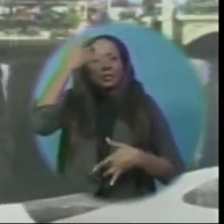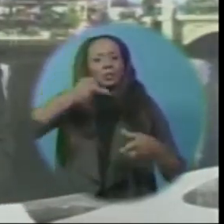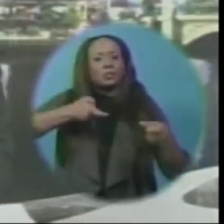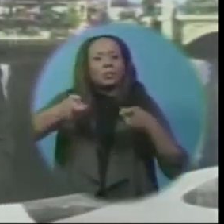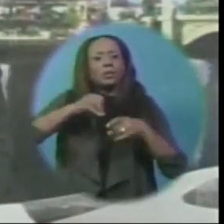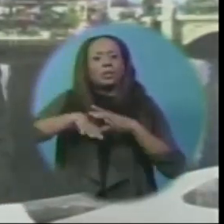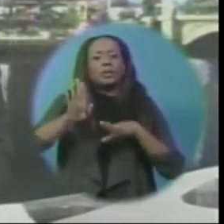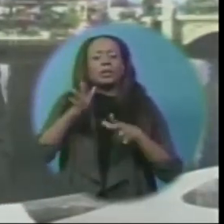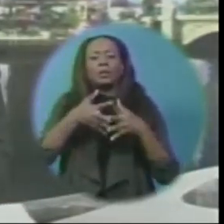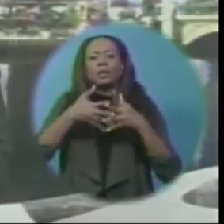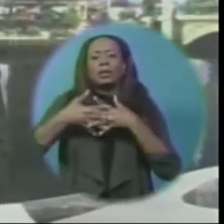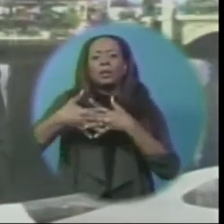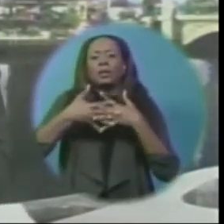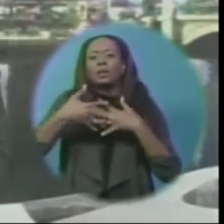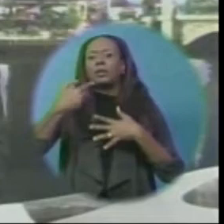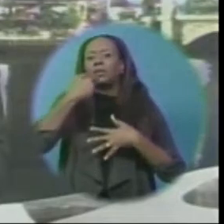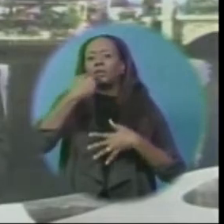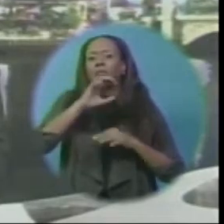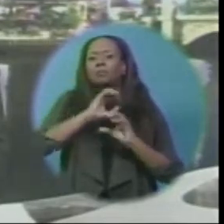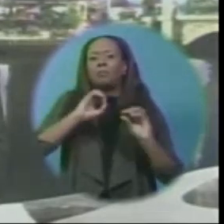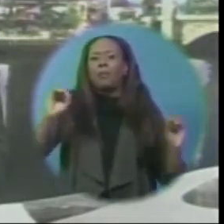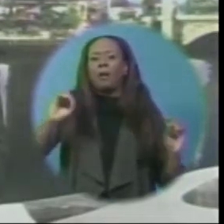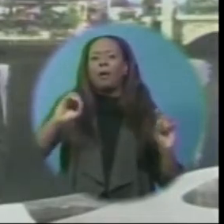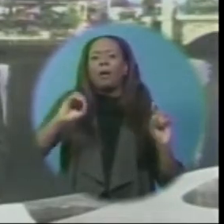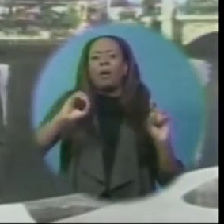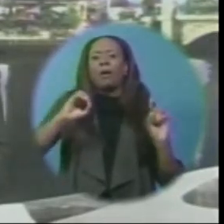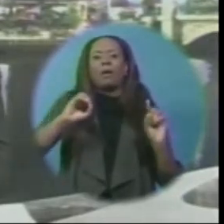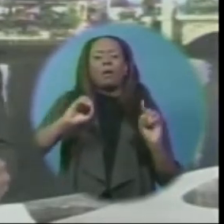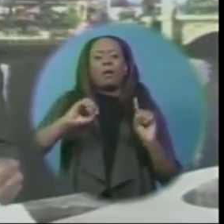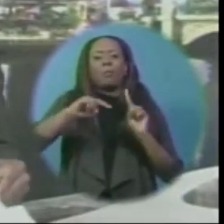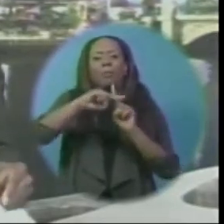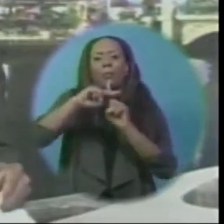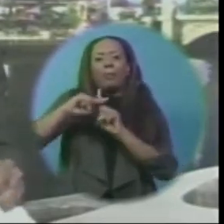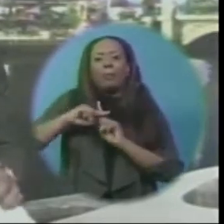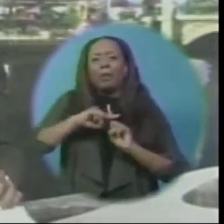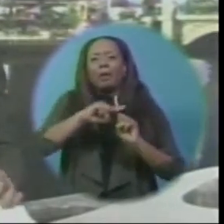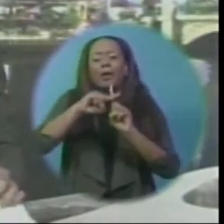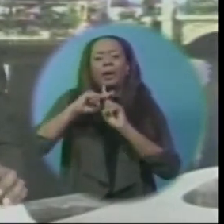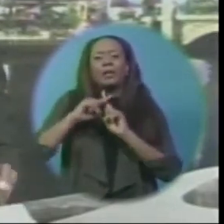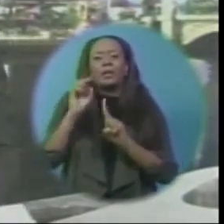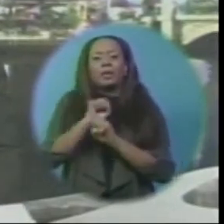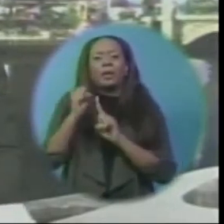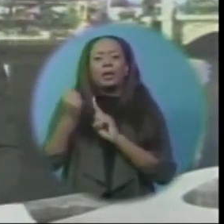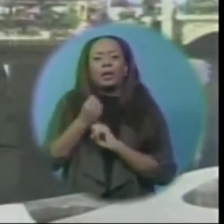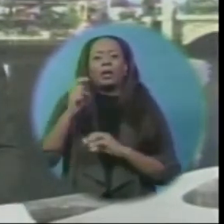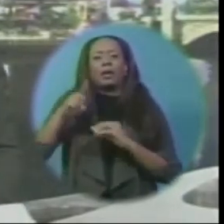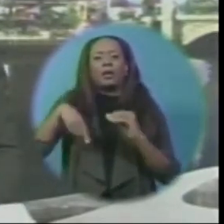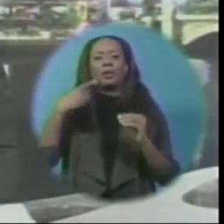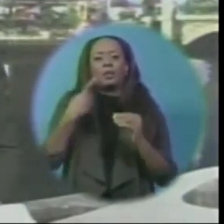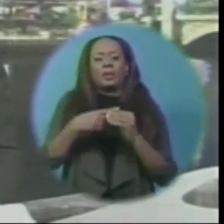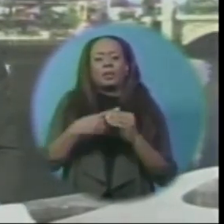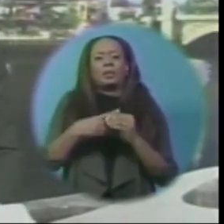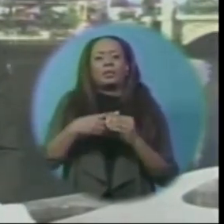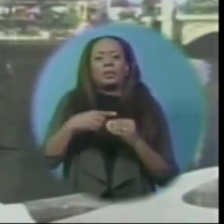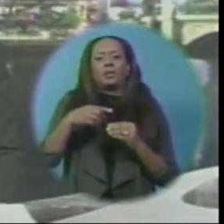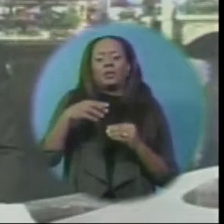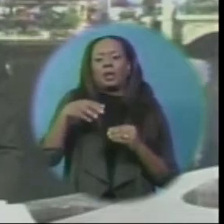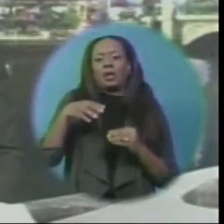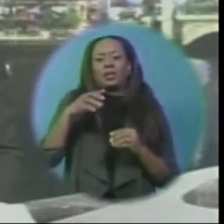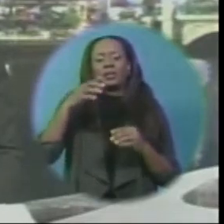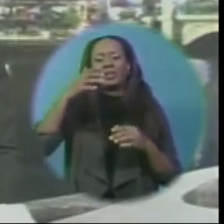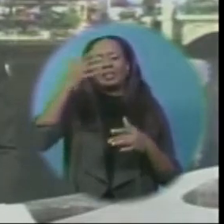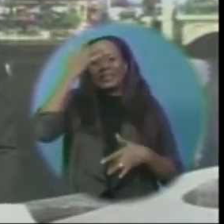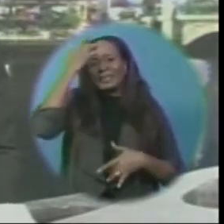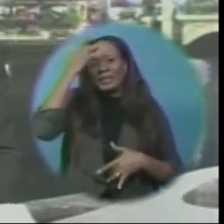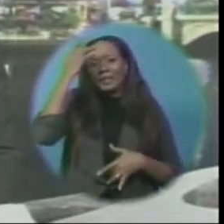States says there is no positive case of unusual hantavirus spread in rodents in hurricane-battered Dominica. So